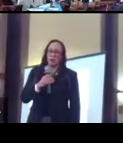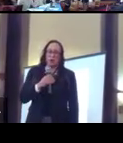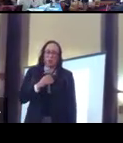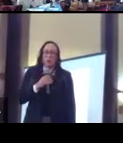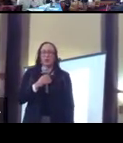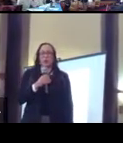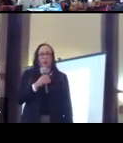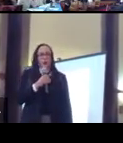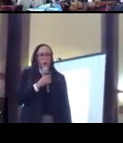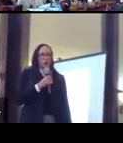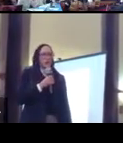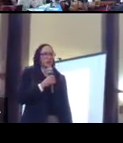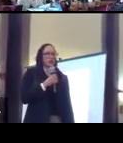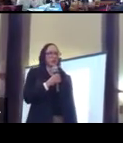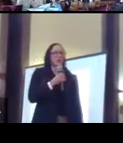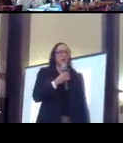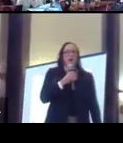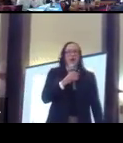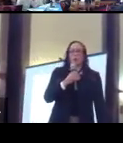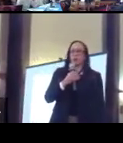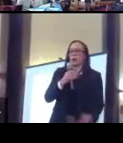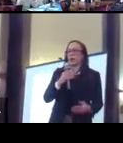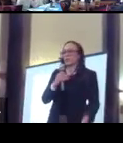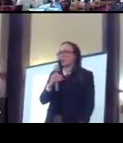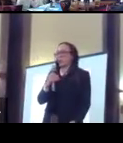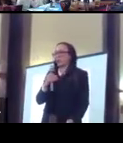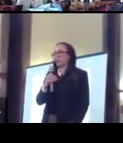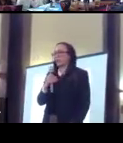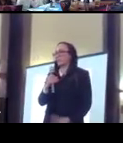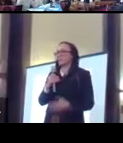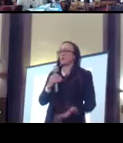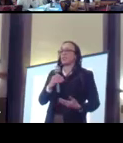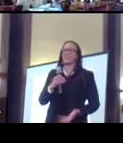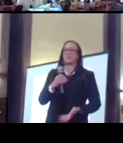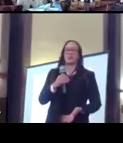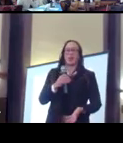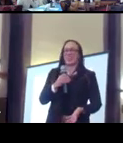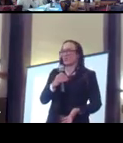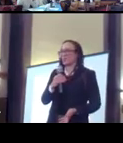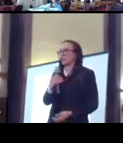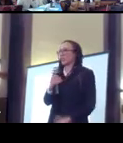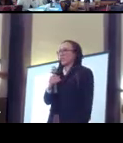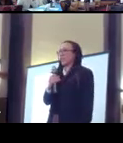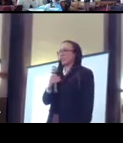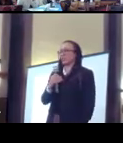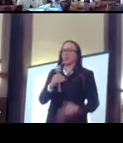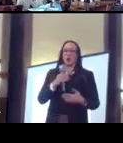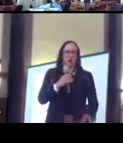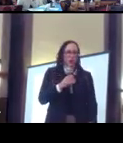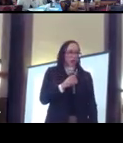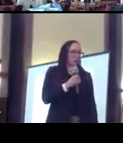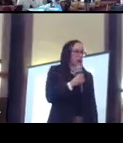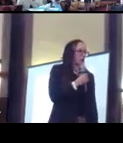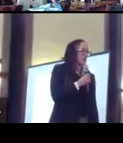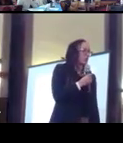When we, one thing we learned through this process is, when we create a document like this, it doesn't make sense if you can't use it. And